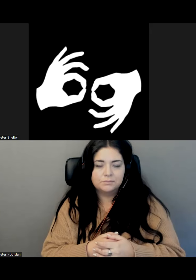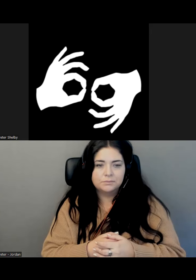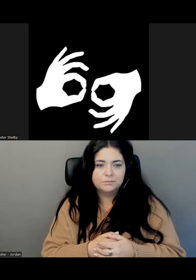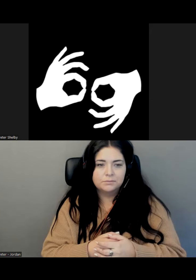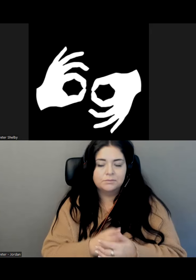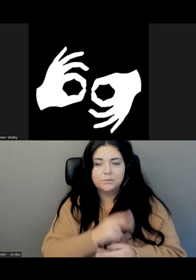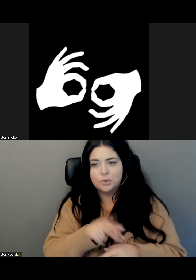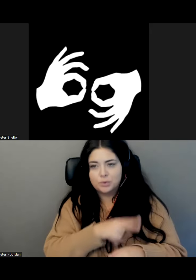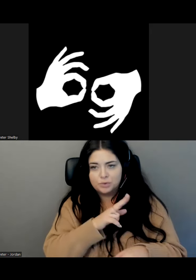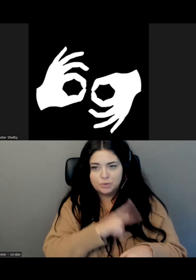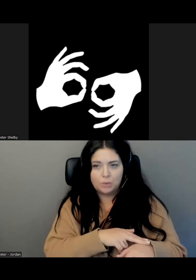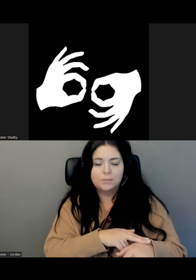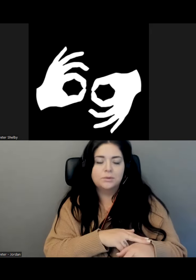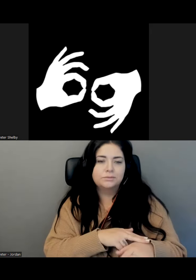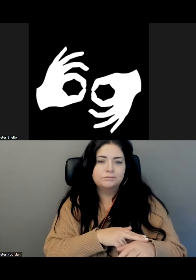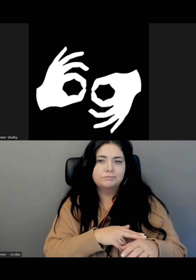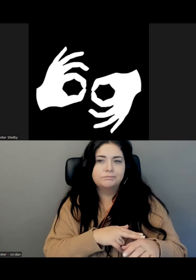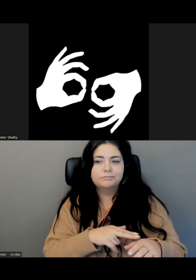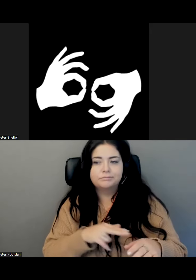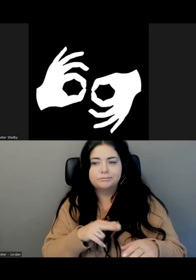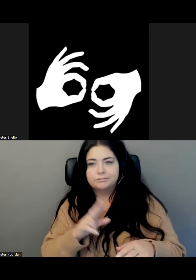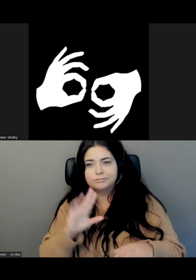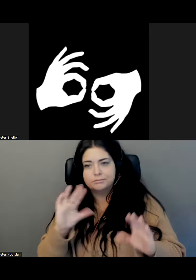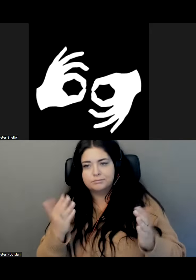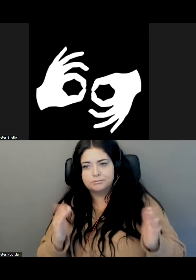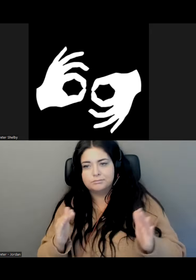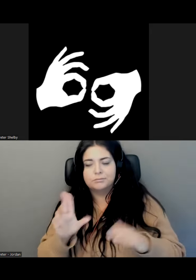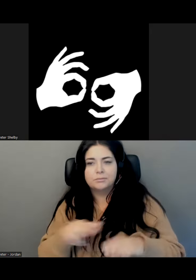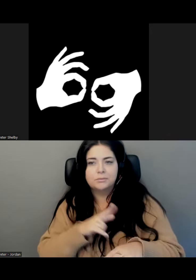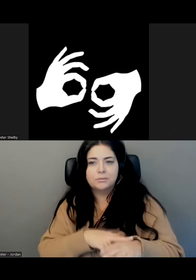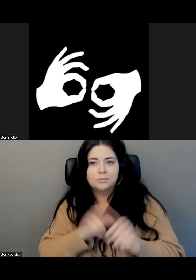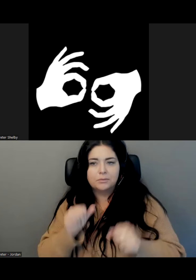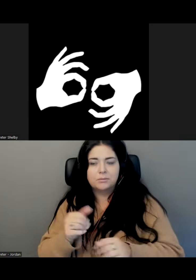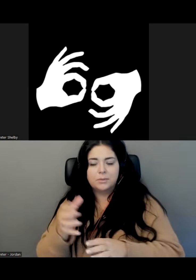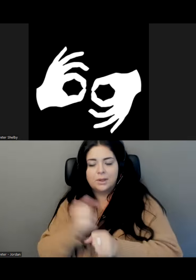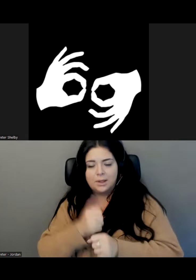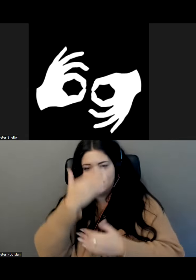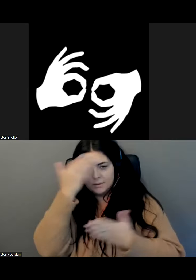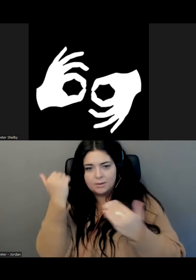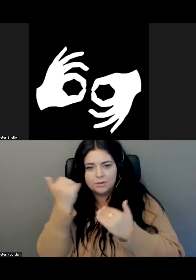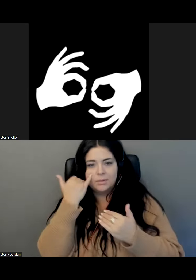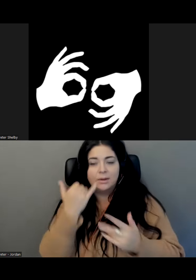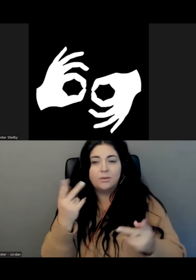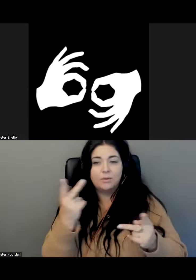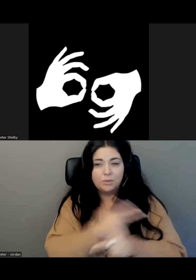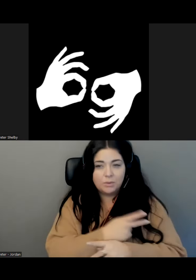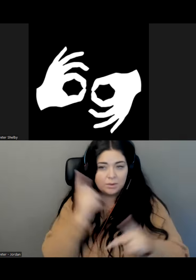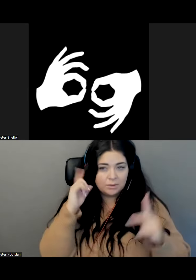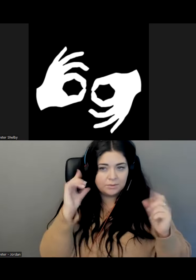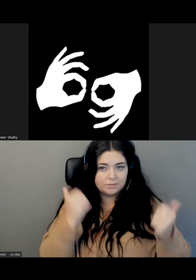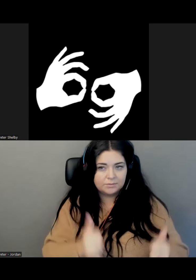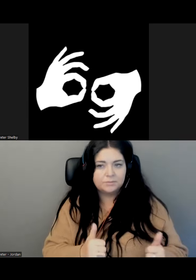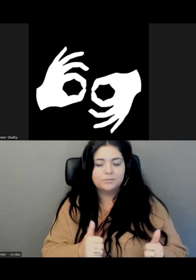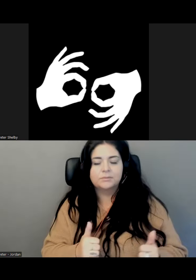a 4 times risk of developing dementia. And on the side there is all of what I was just